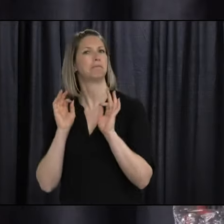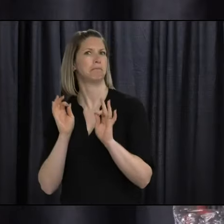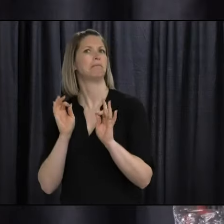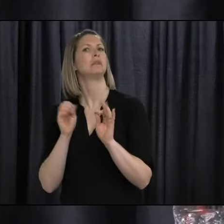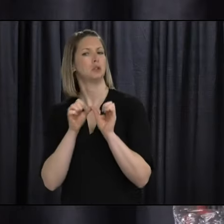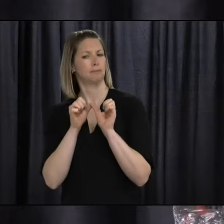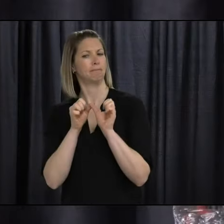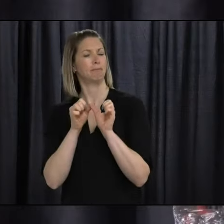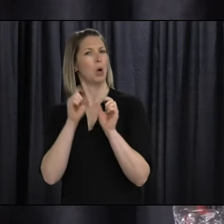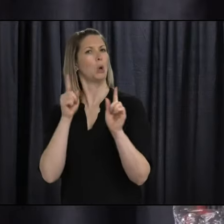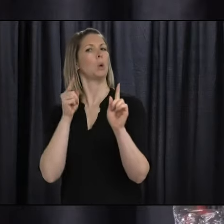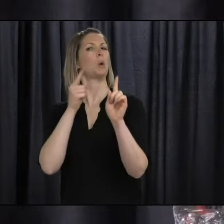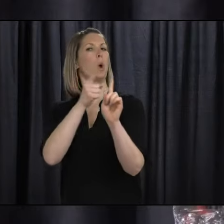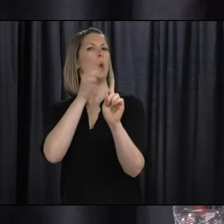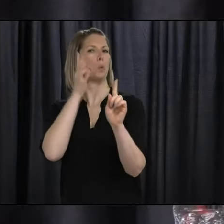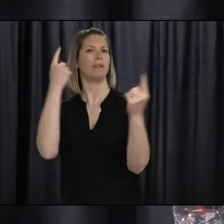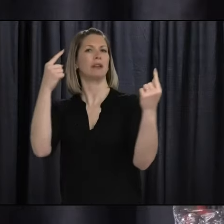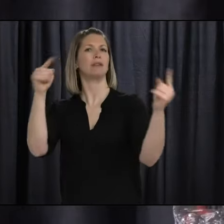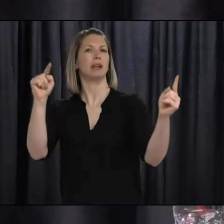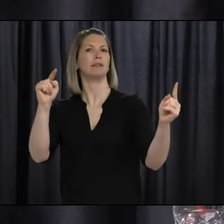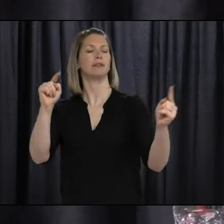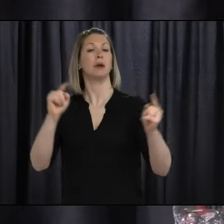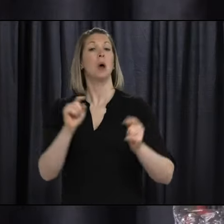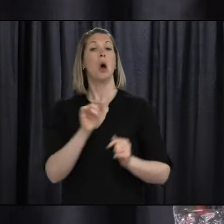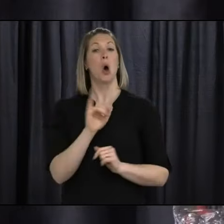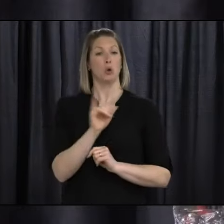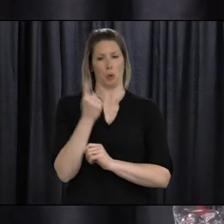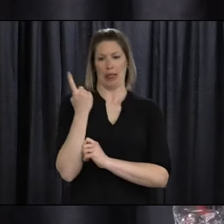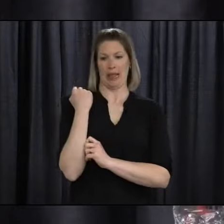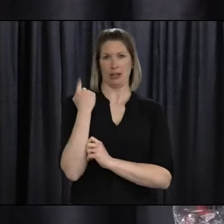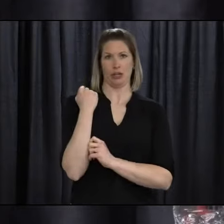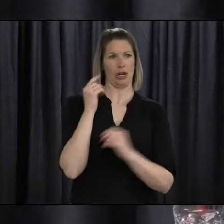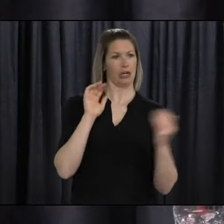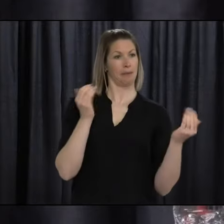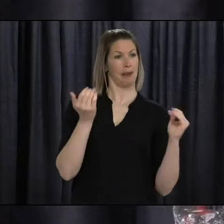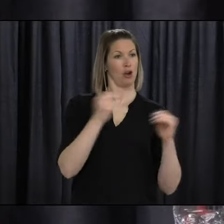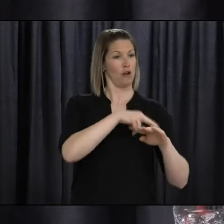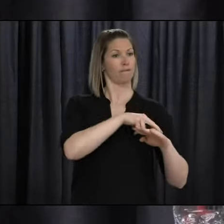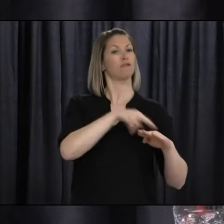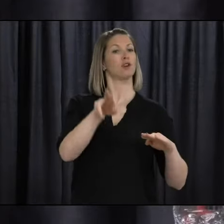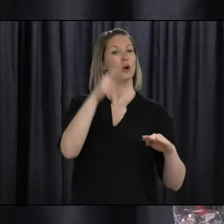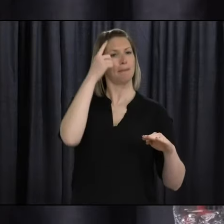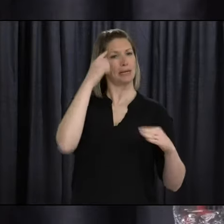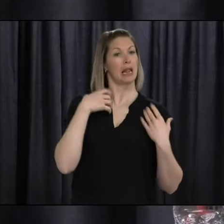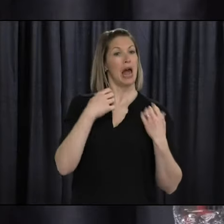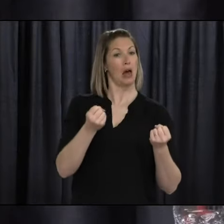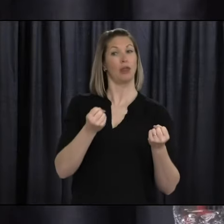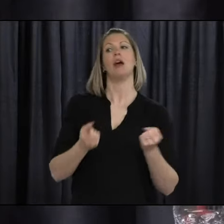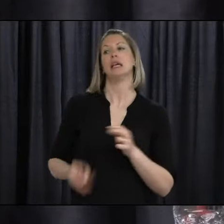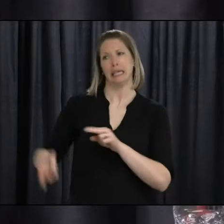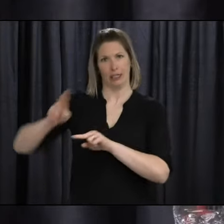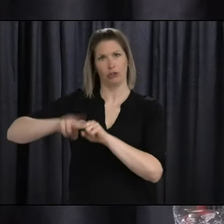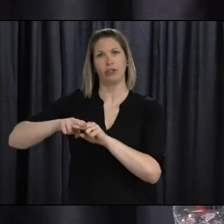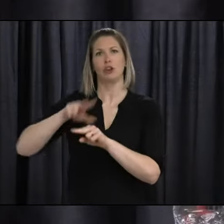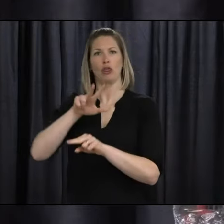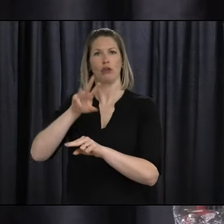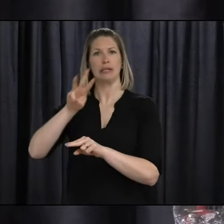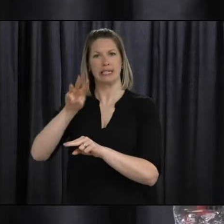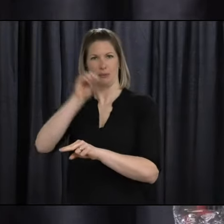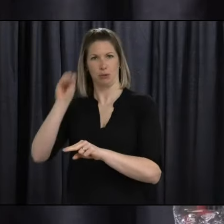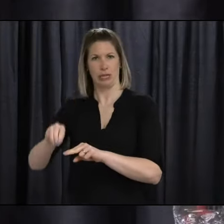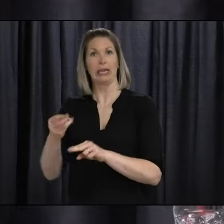in referrals over the last year. They're up by 36%. But we've been able to do that in a way where wait times have not